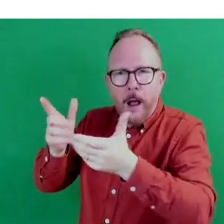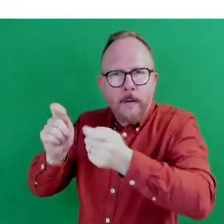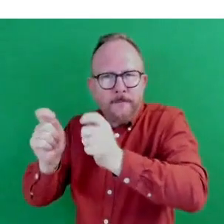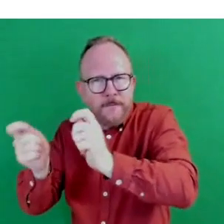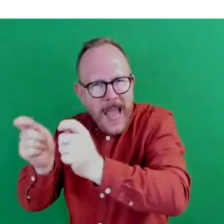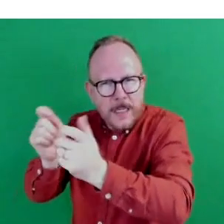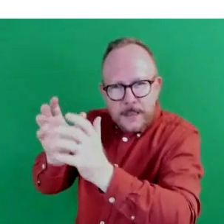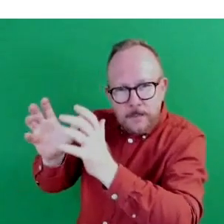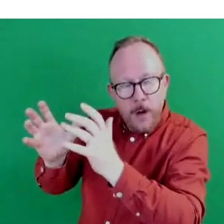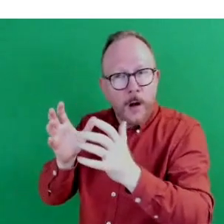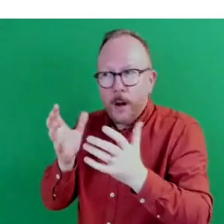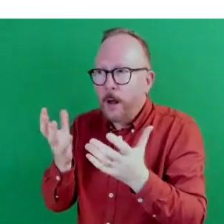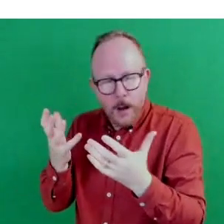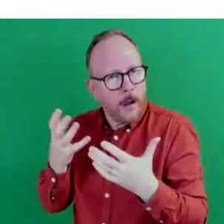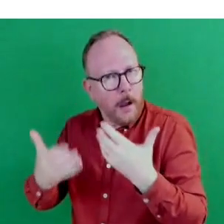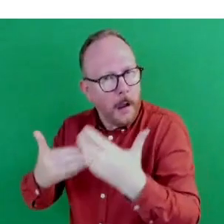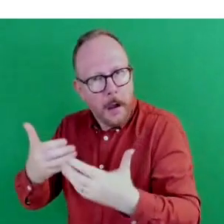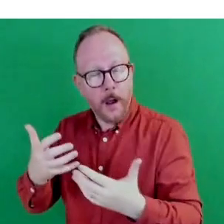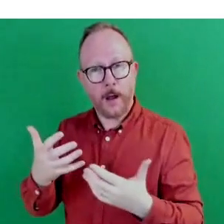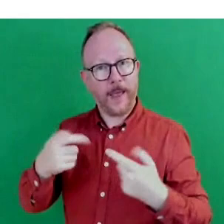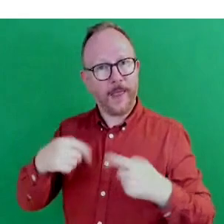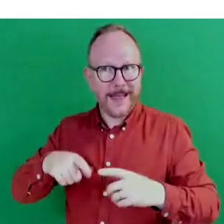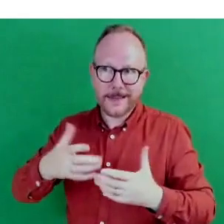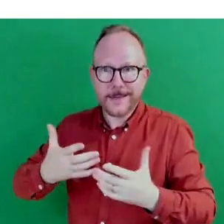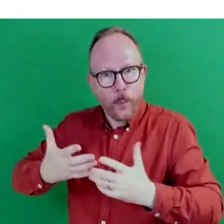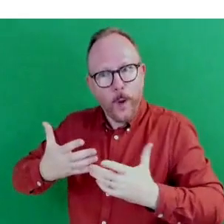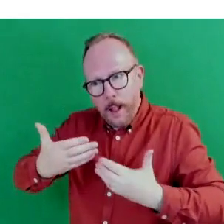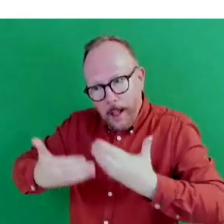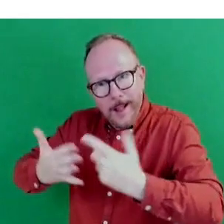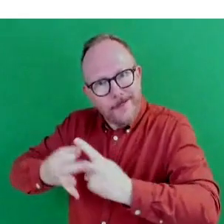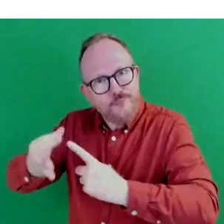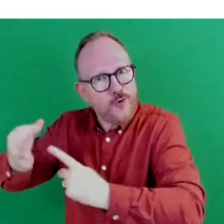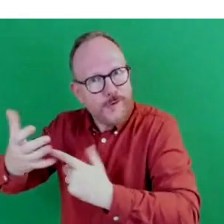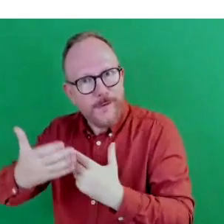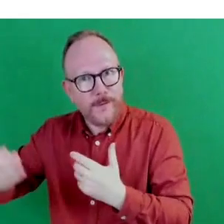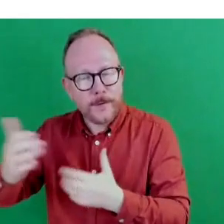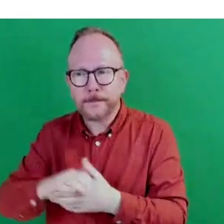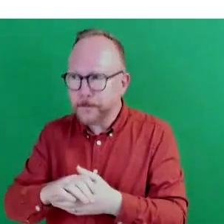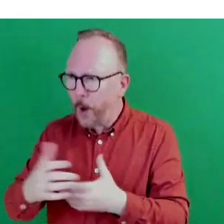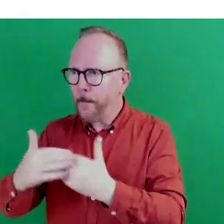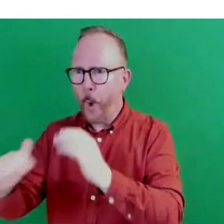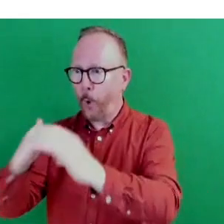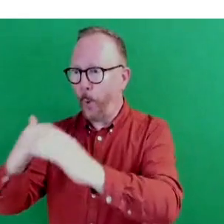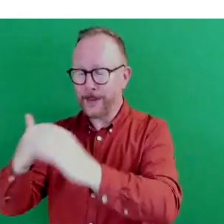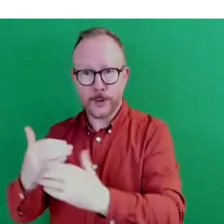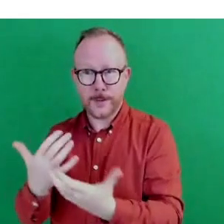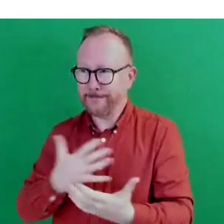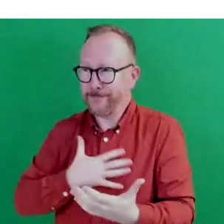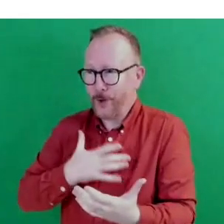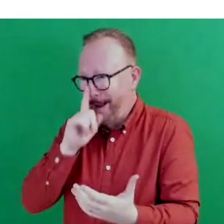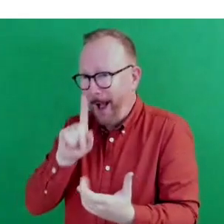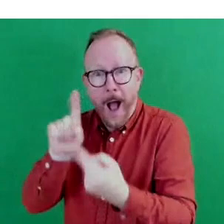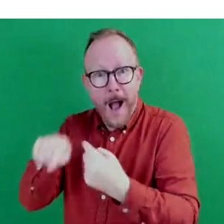in progress. So look, I'm aware there's other questions we haven't yet responded to. Some of those we might be able to come back to later on, but for now, I'm going to give a big thank